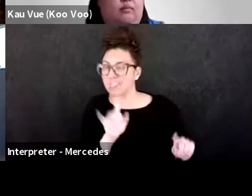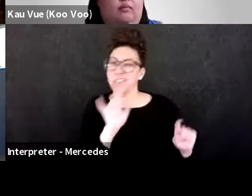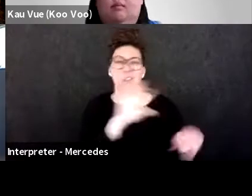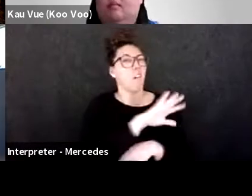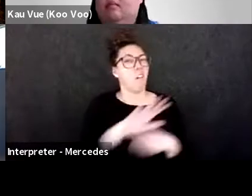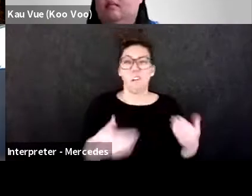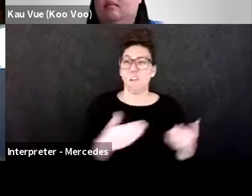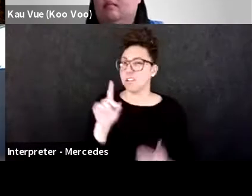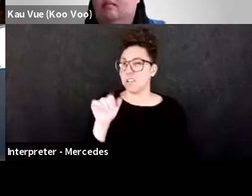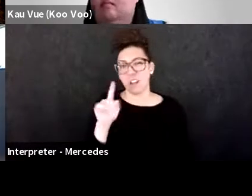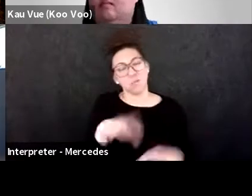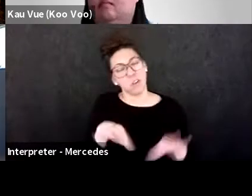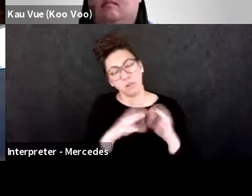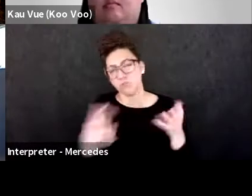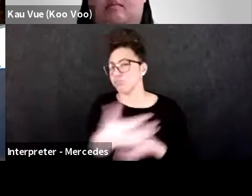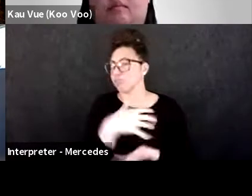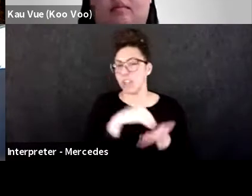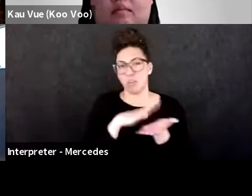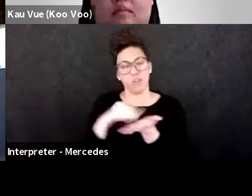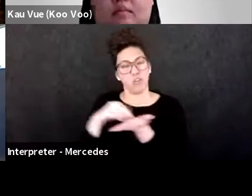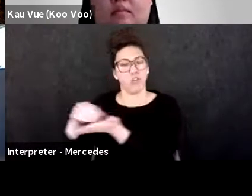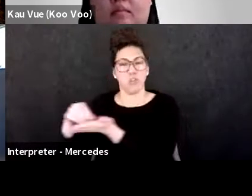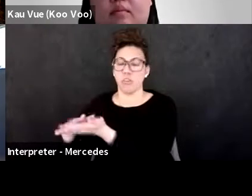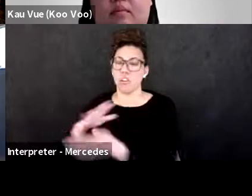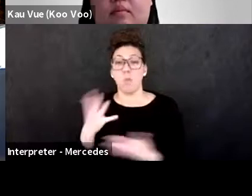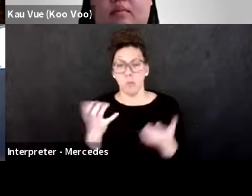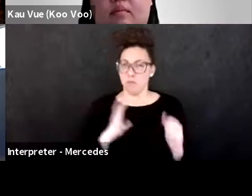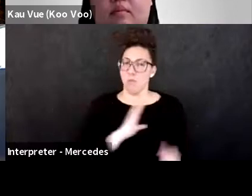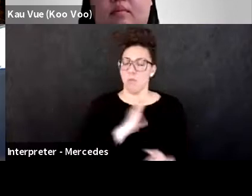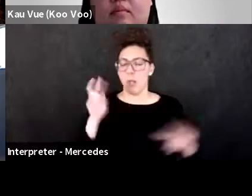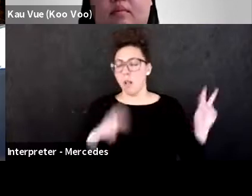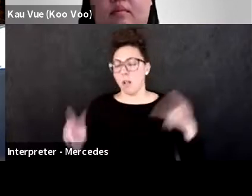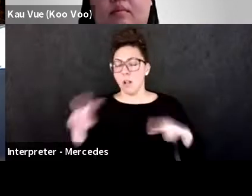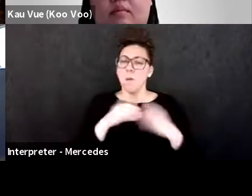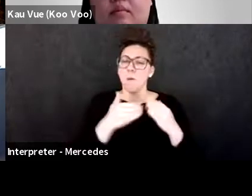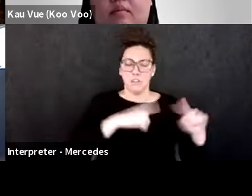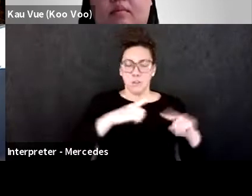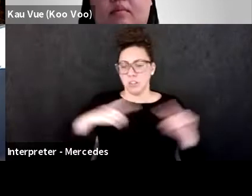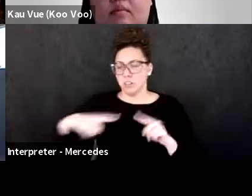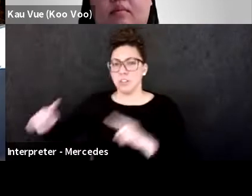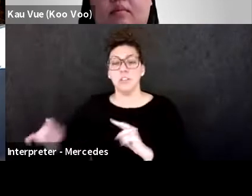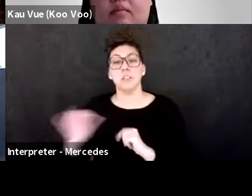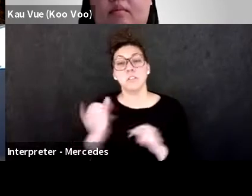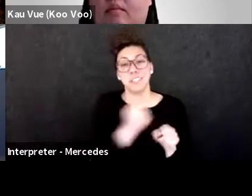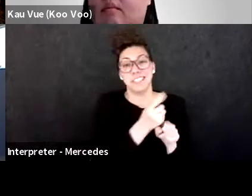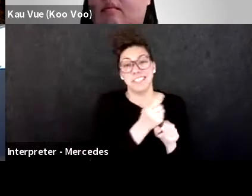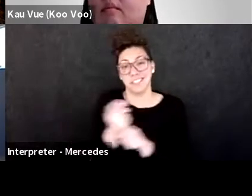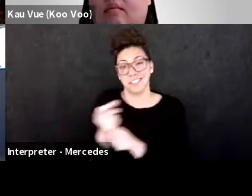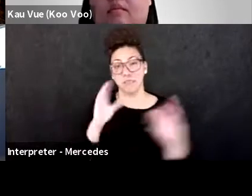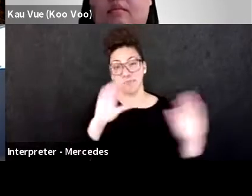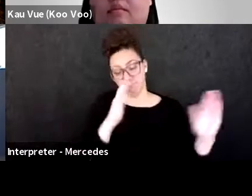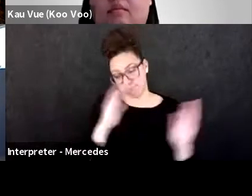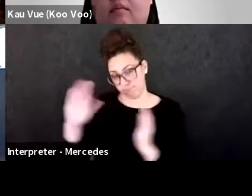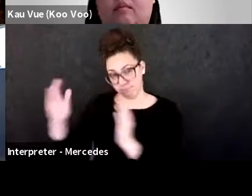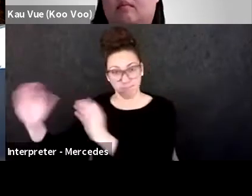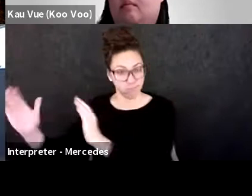data is, we want to look at it as a board and we want to compare it year to year to see, oh, and we want to, of course,